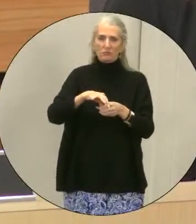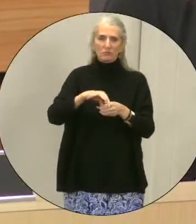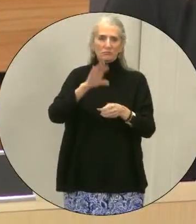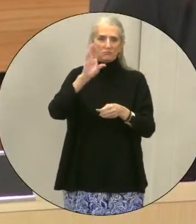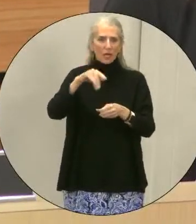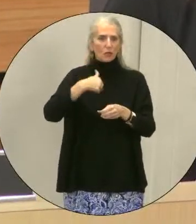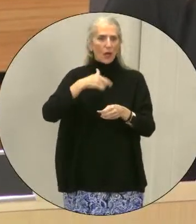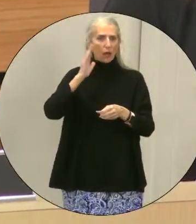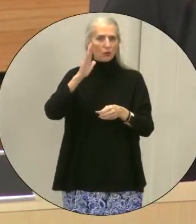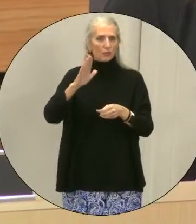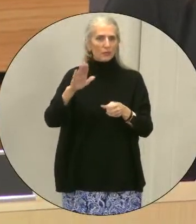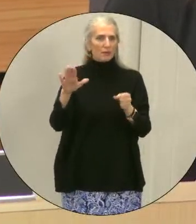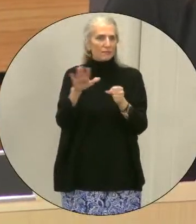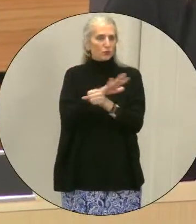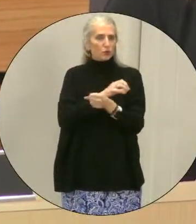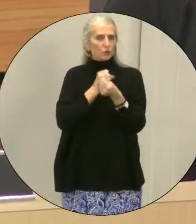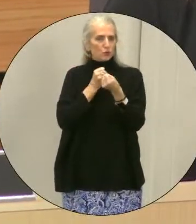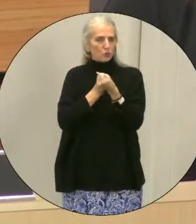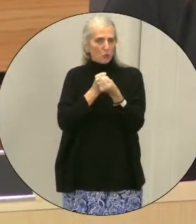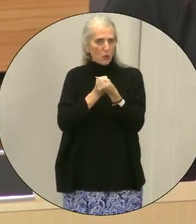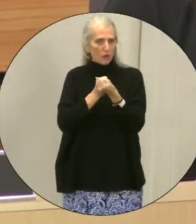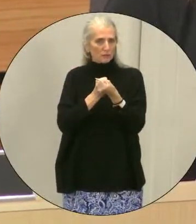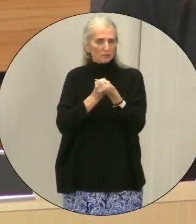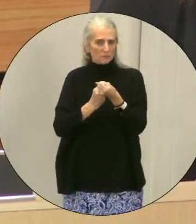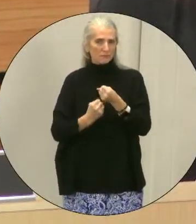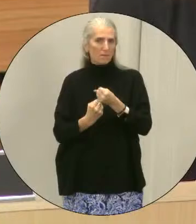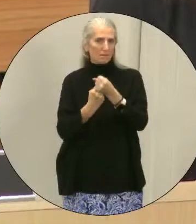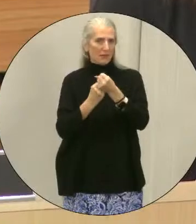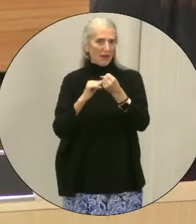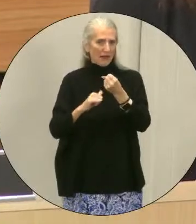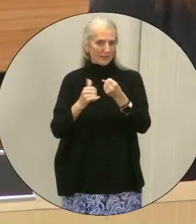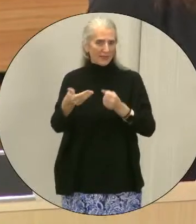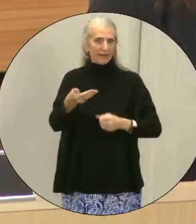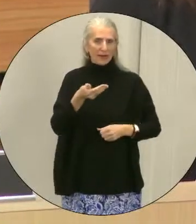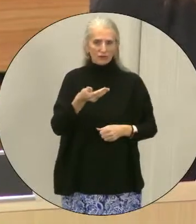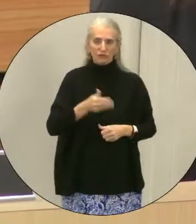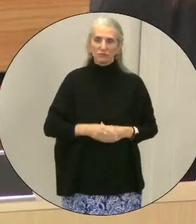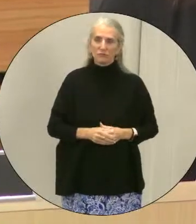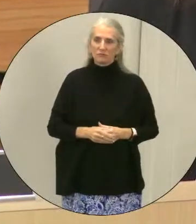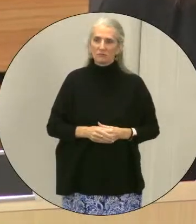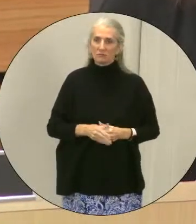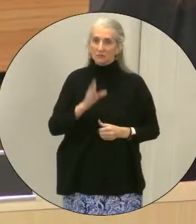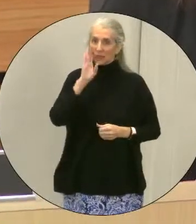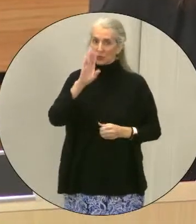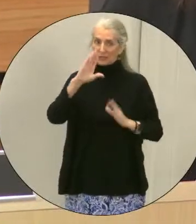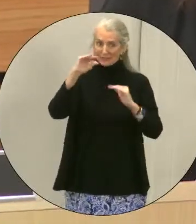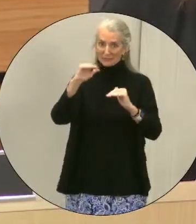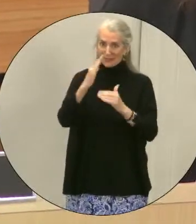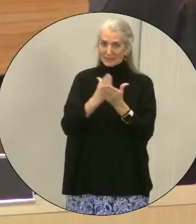my full support behind that hire, and we're going to be expecting things out of her.